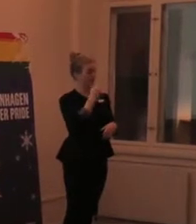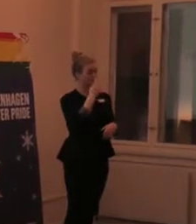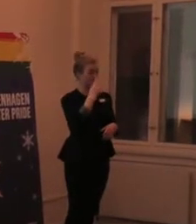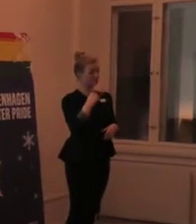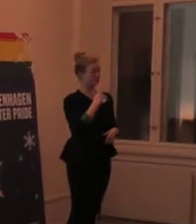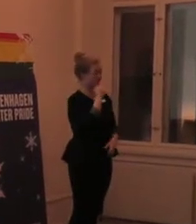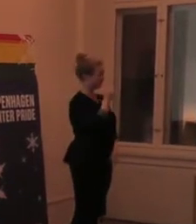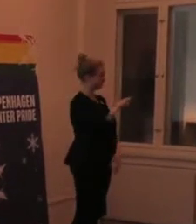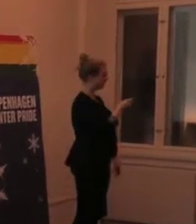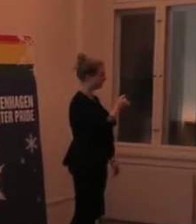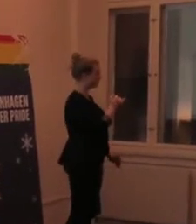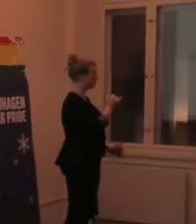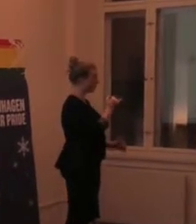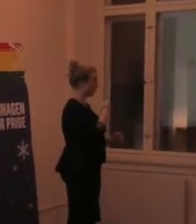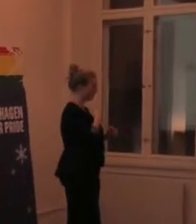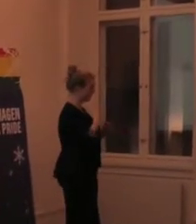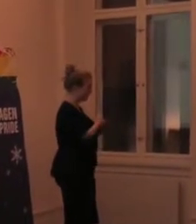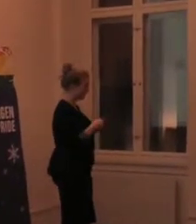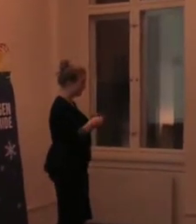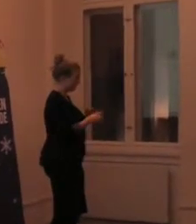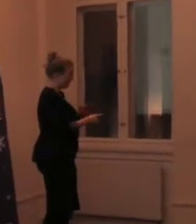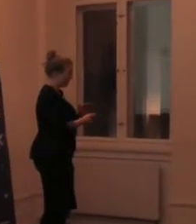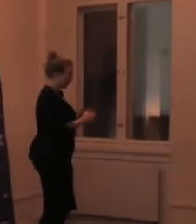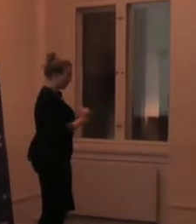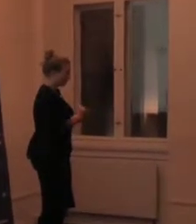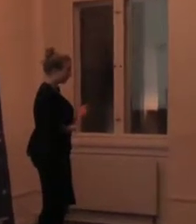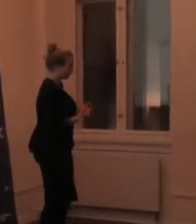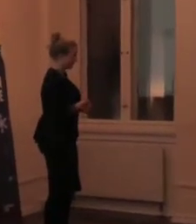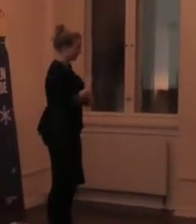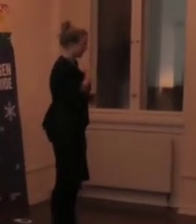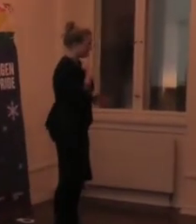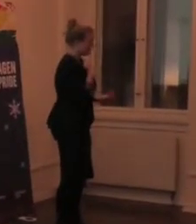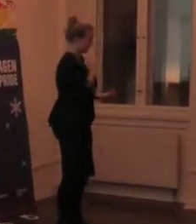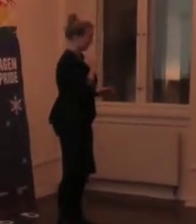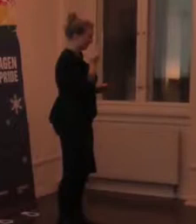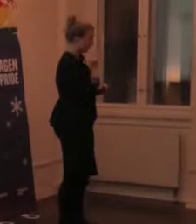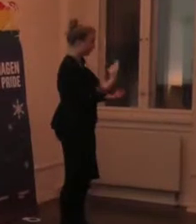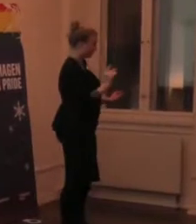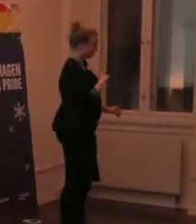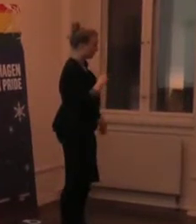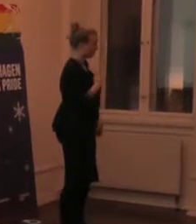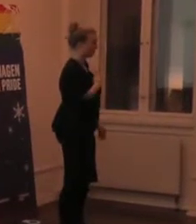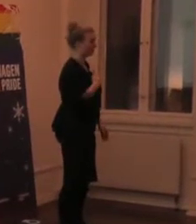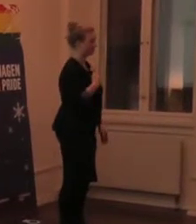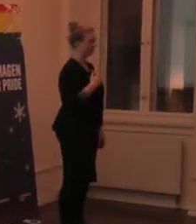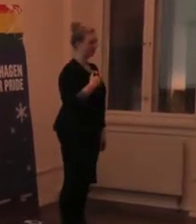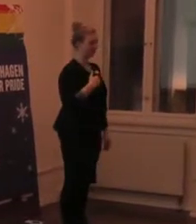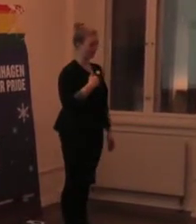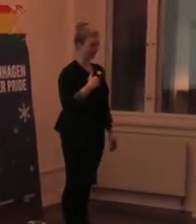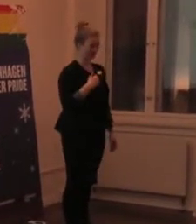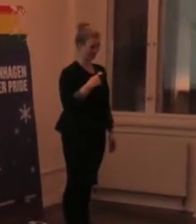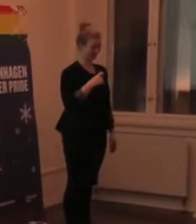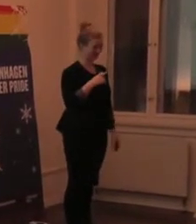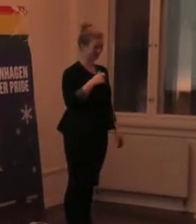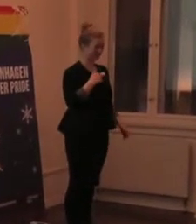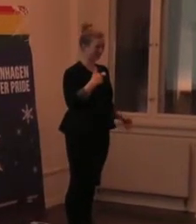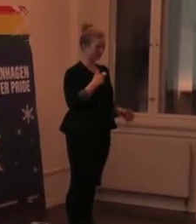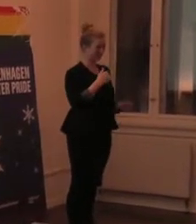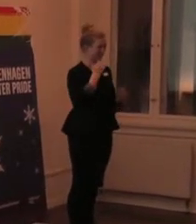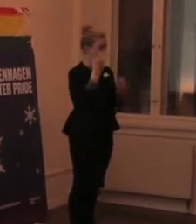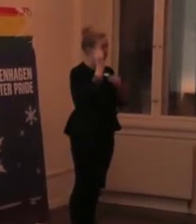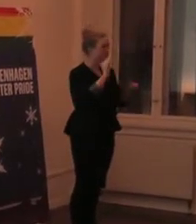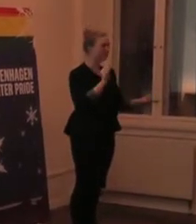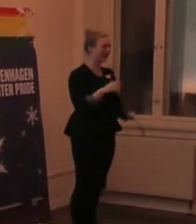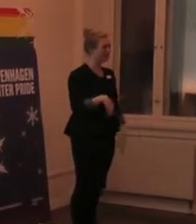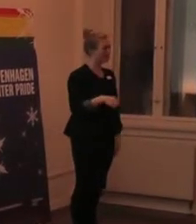we're underground and secret, we don't tell everyone. We're like, it's not that you're not telling everyone, no one knows.